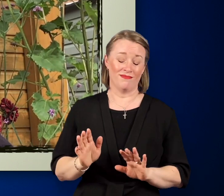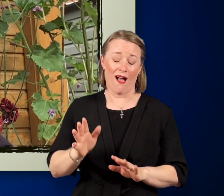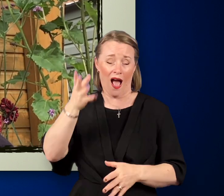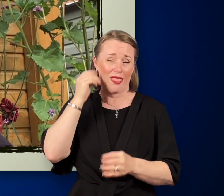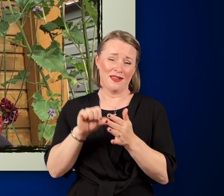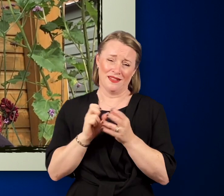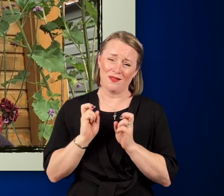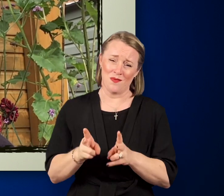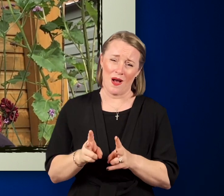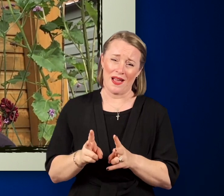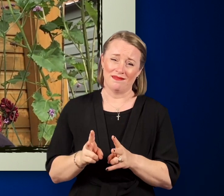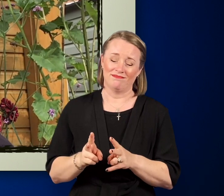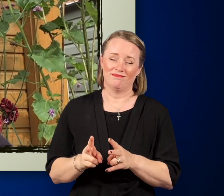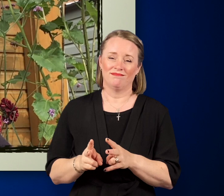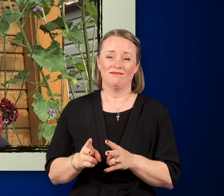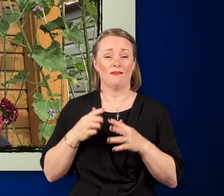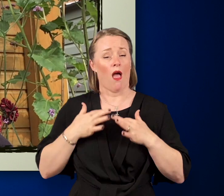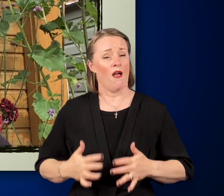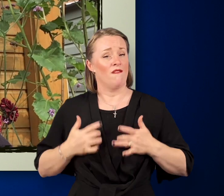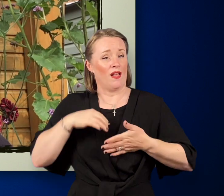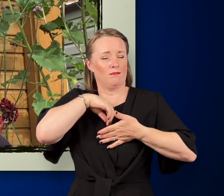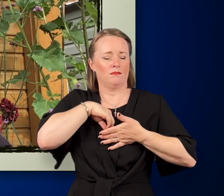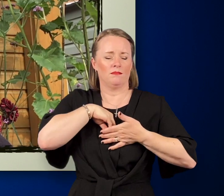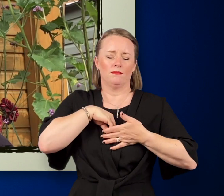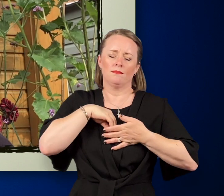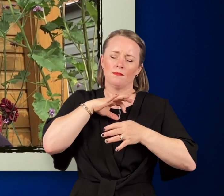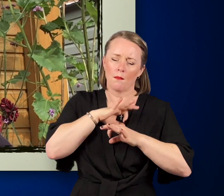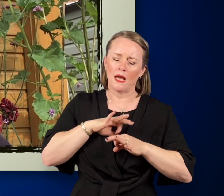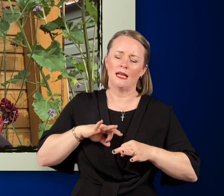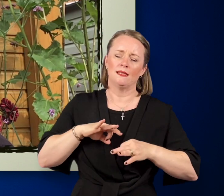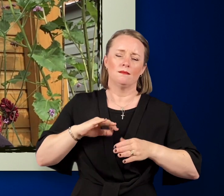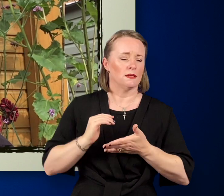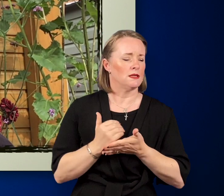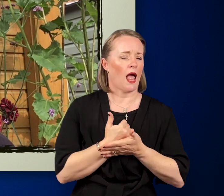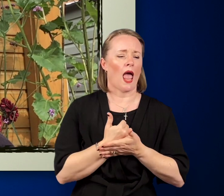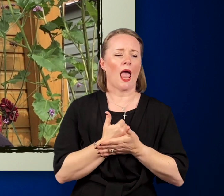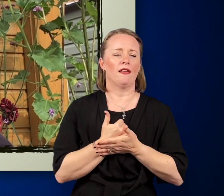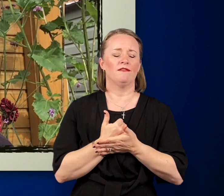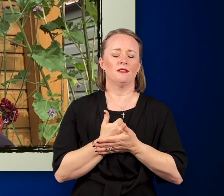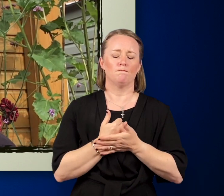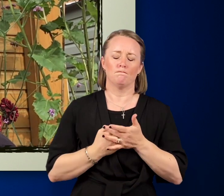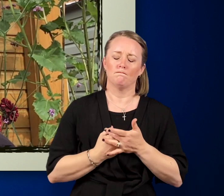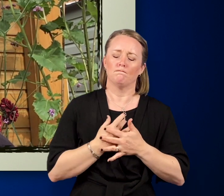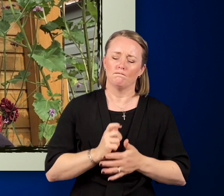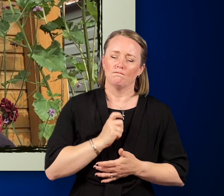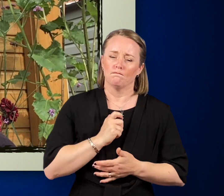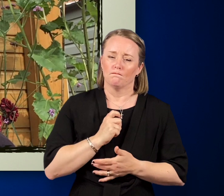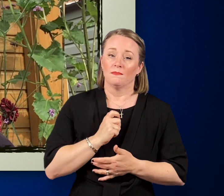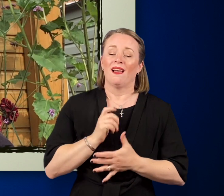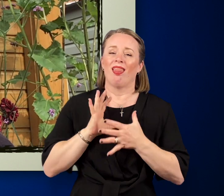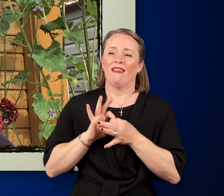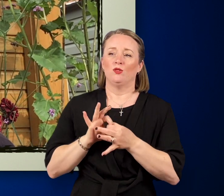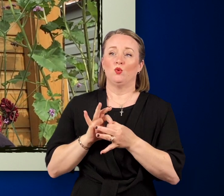of satisfaction depend on how closely I am walking behind Jesus,